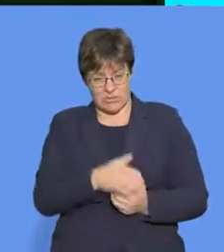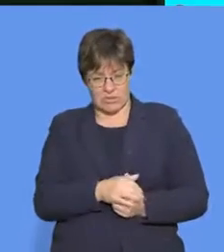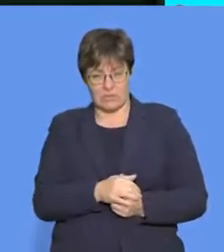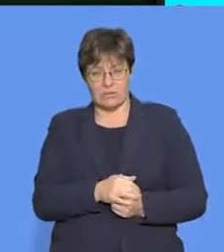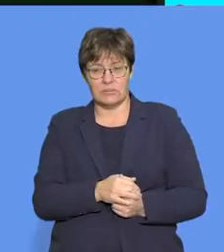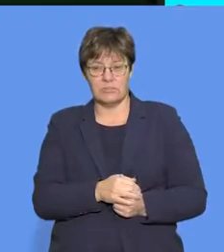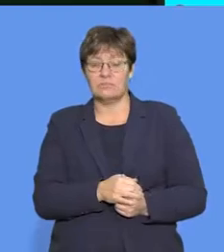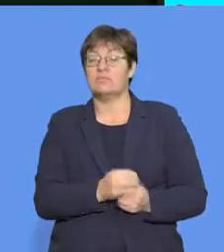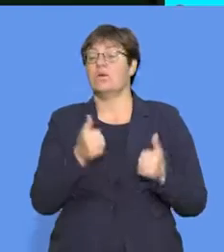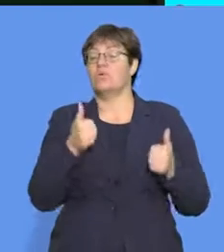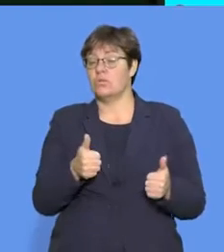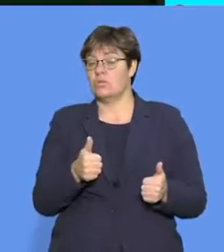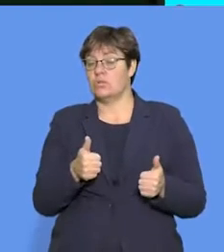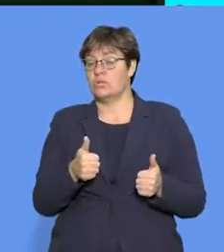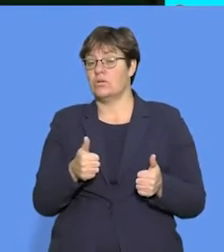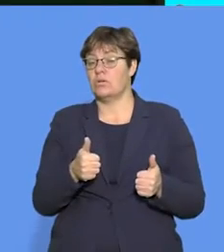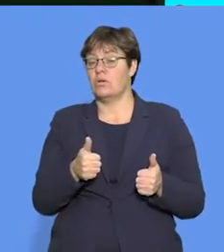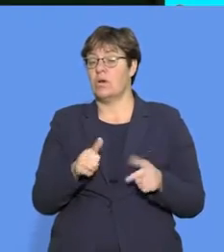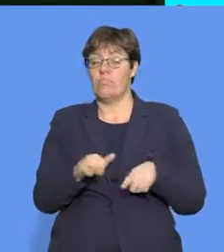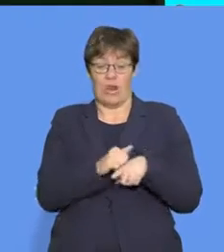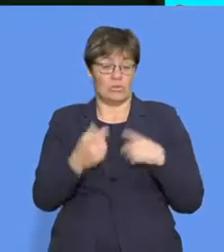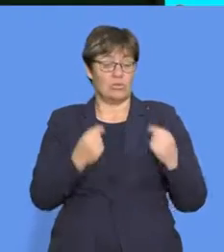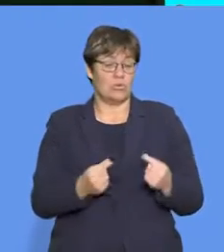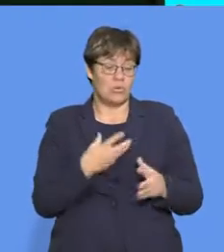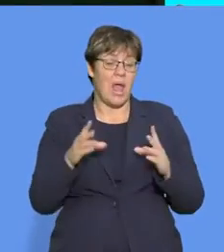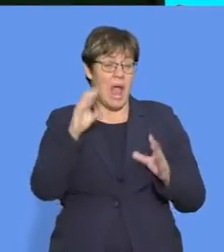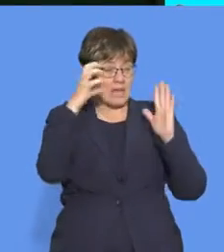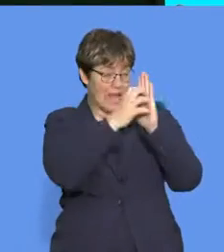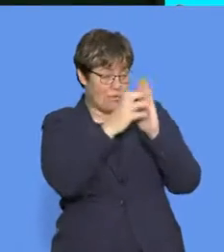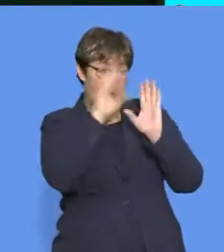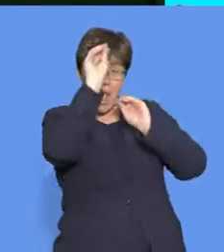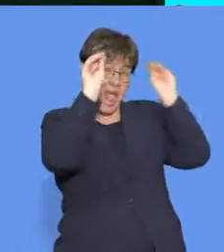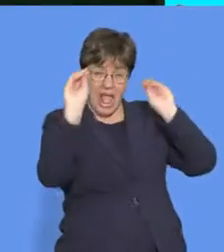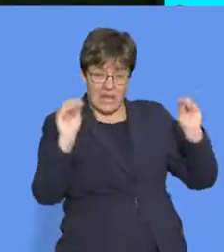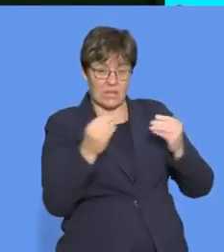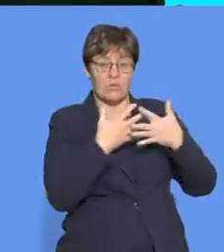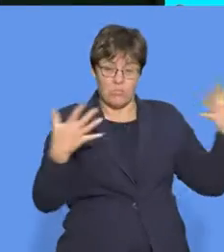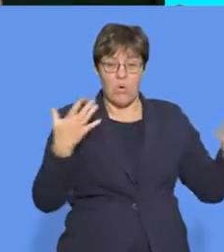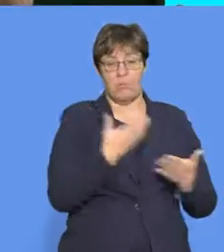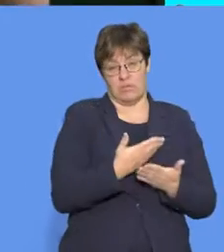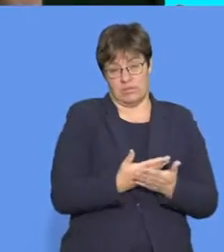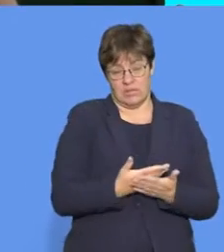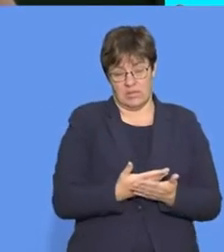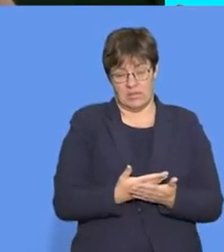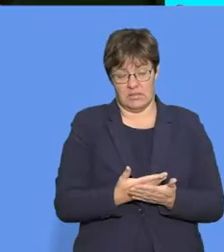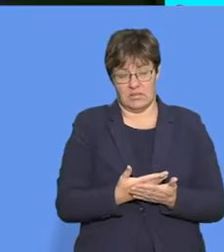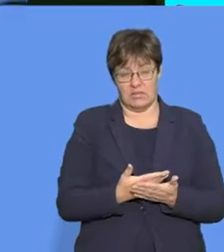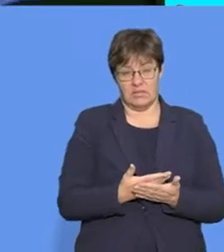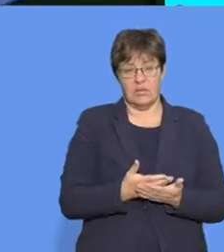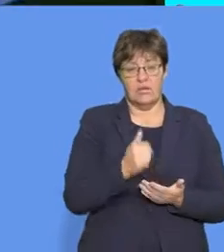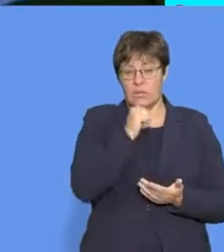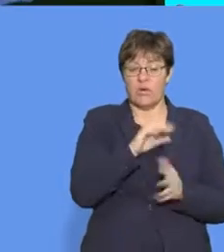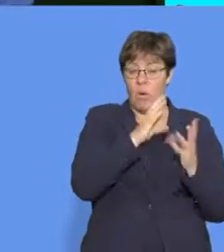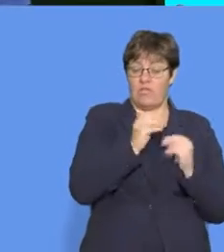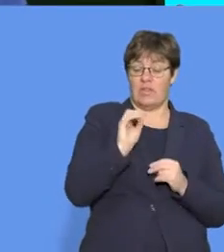ask me to use that information. It's a very good exam tip to do, to add as much information on the